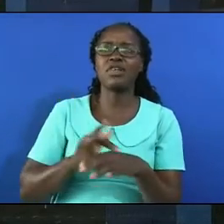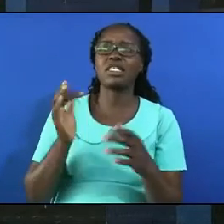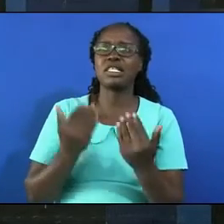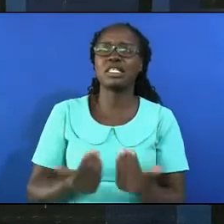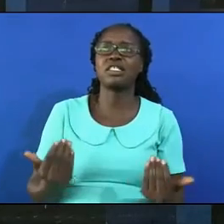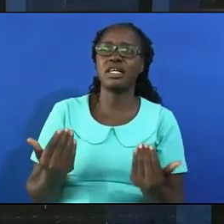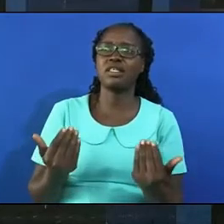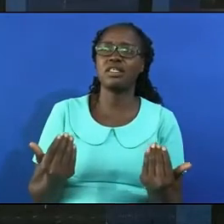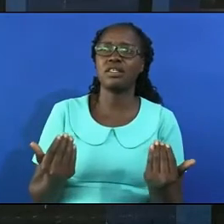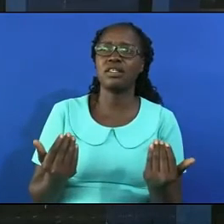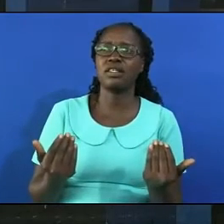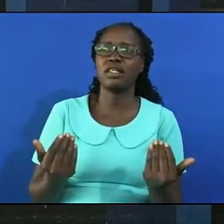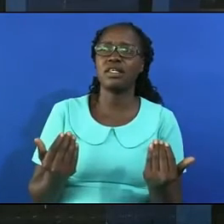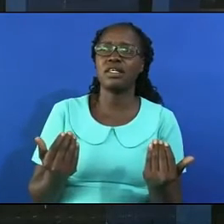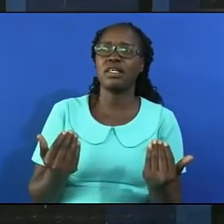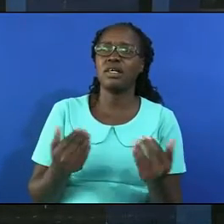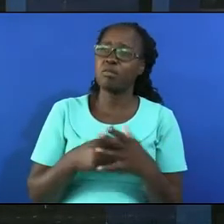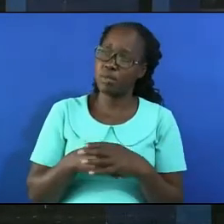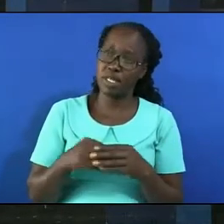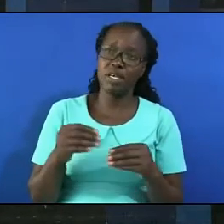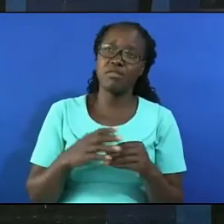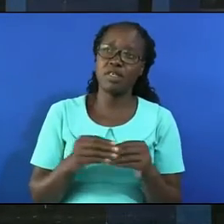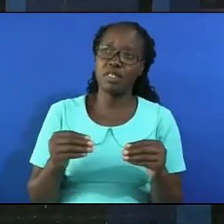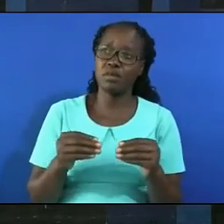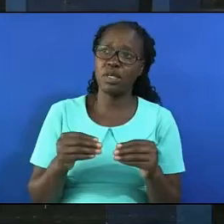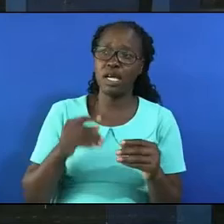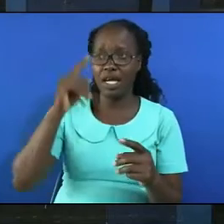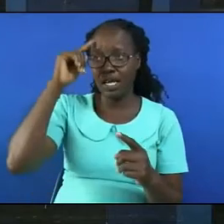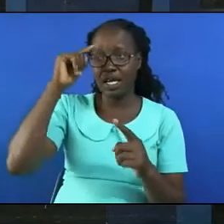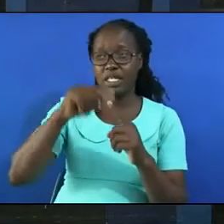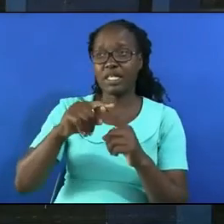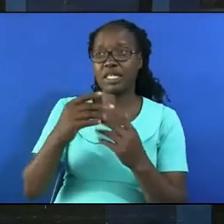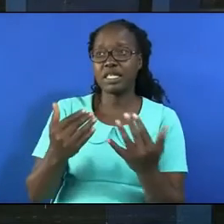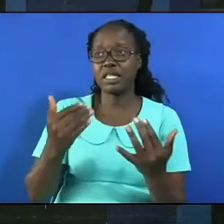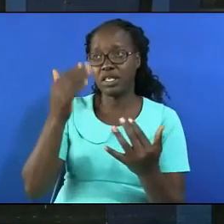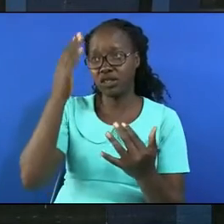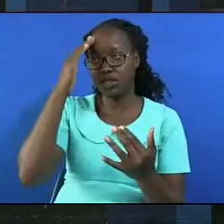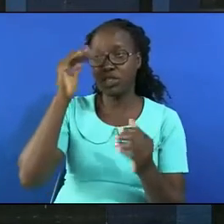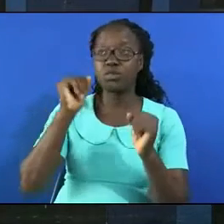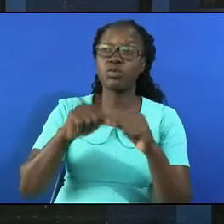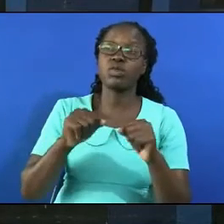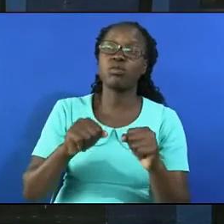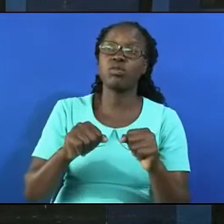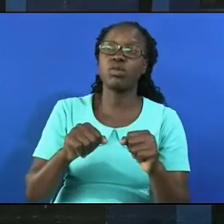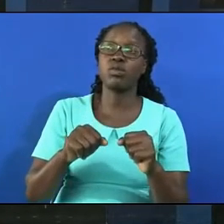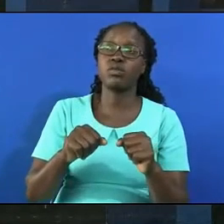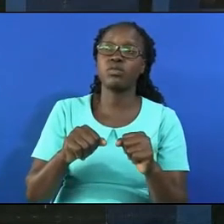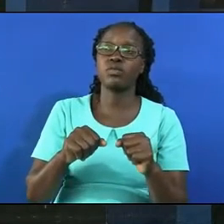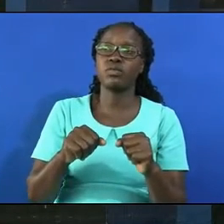child. Be so comfortable until the child knows it is possible.